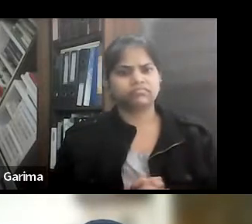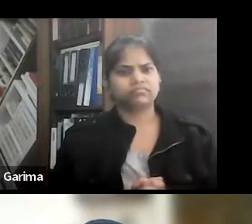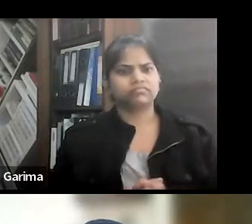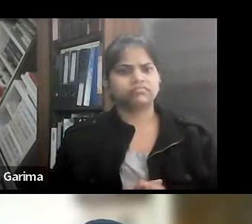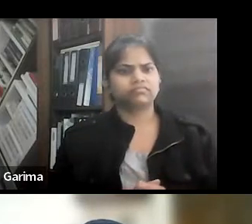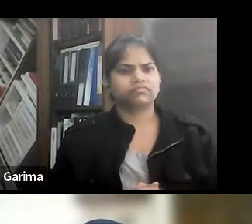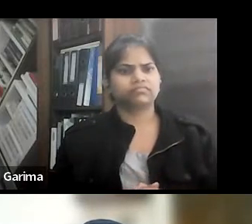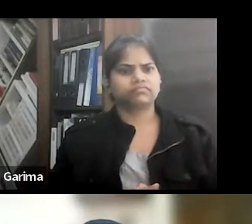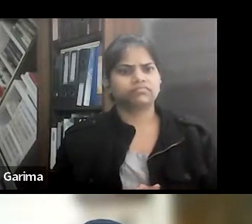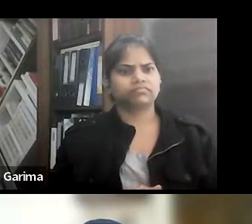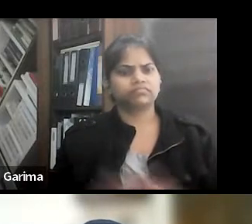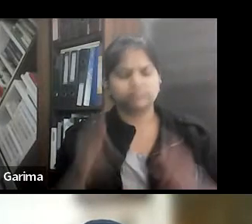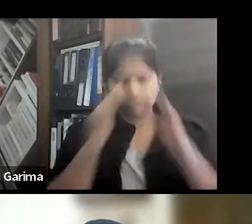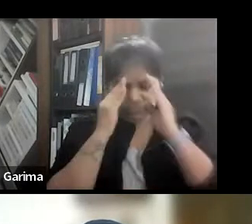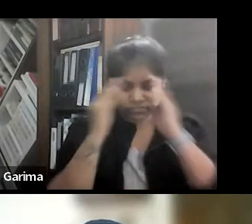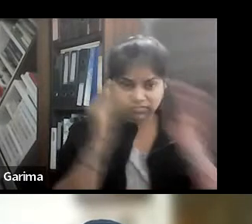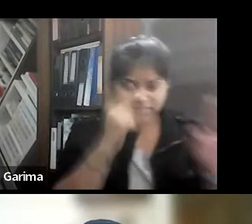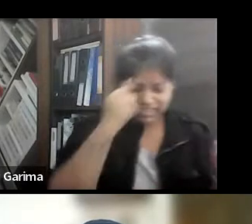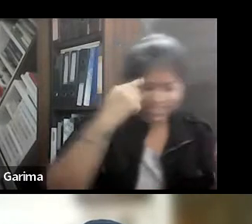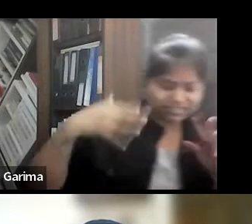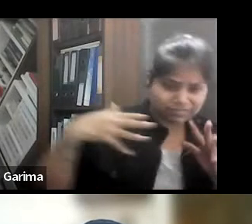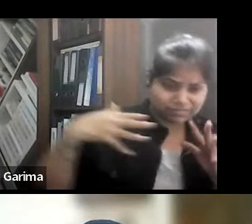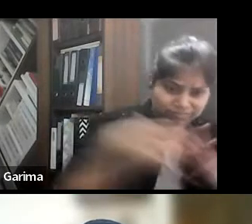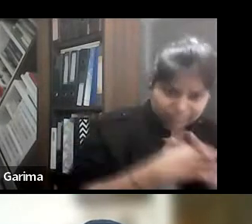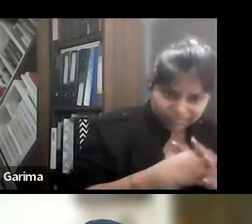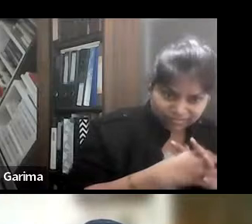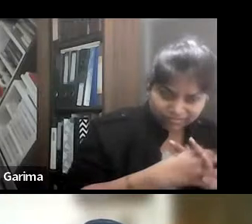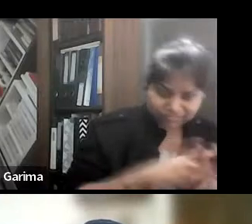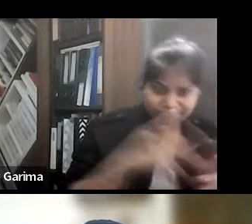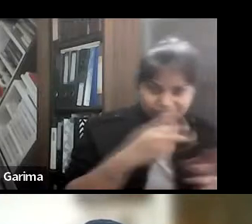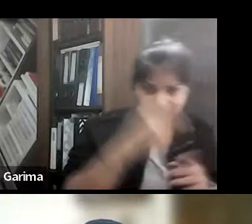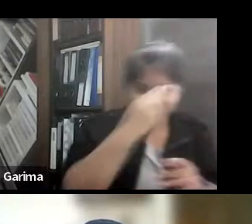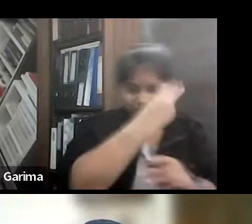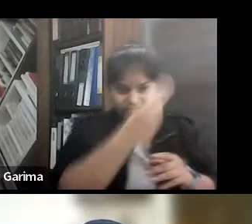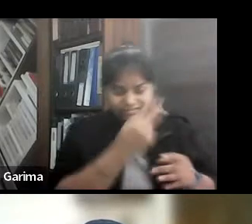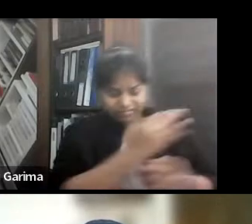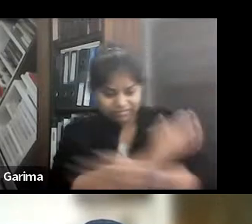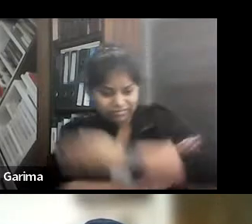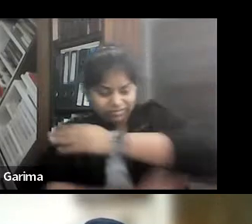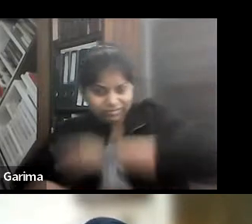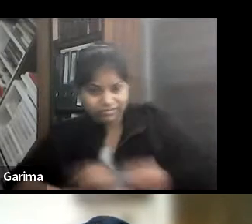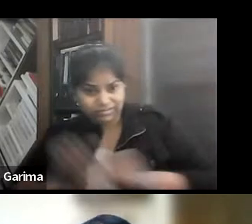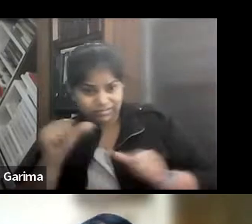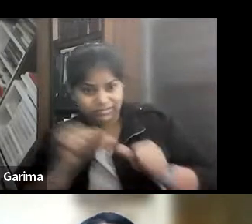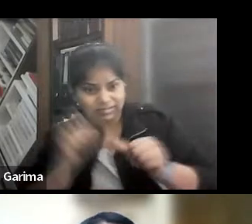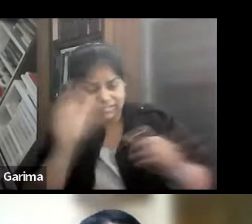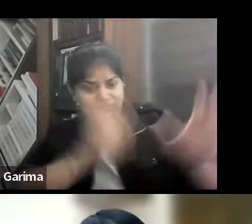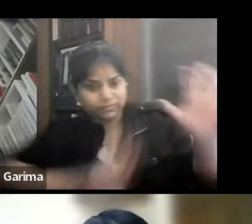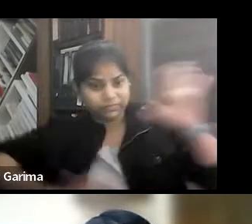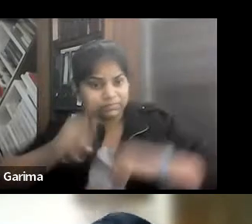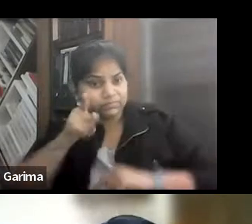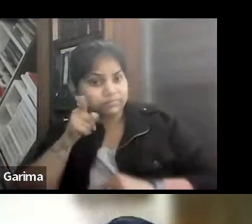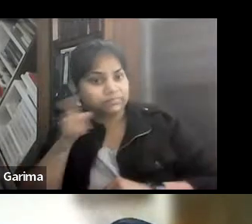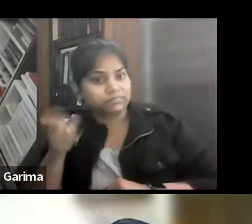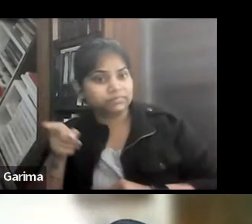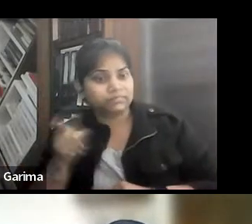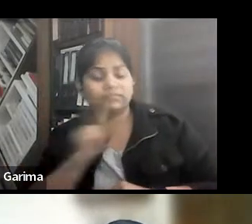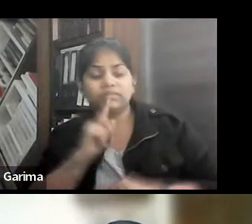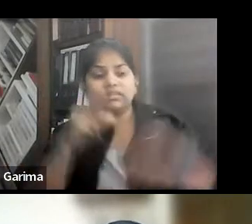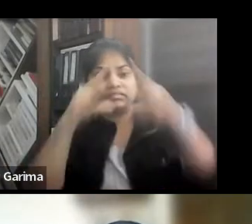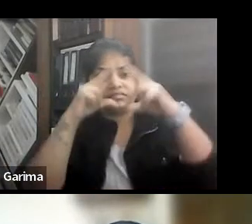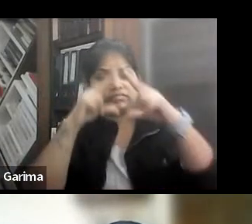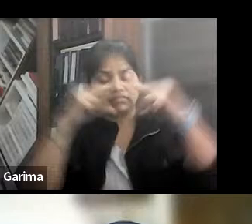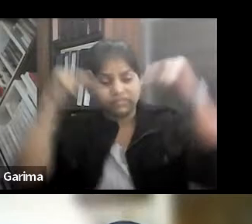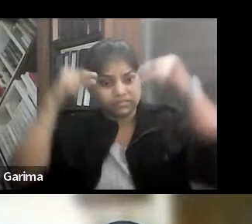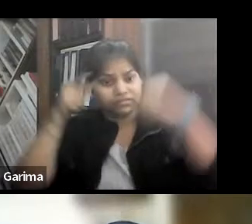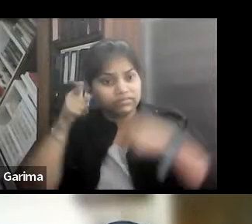in terms of pressure to create good arts to the disabled artists. But in Japan, these kind of